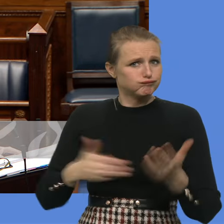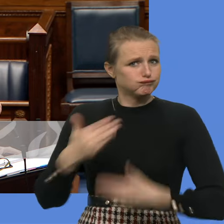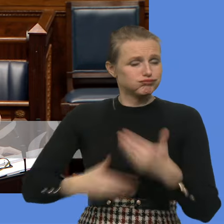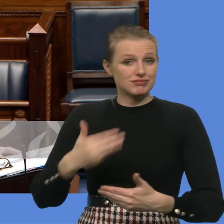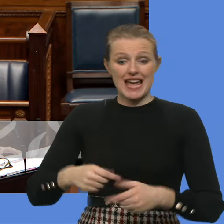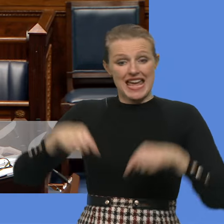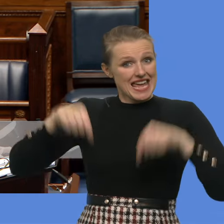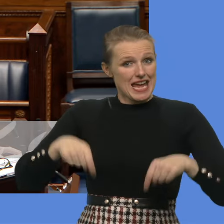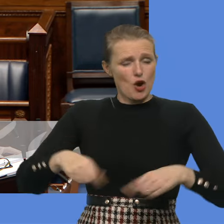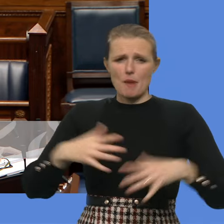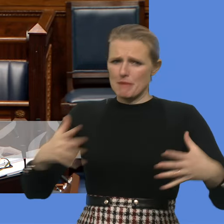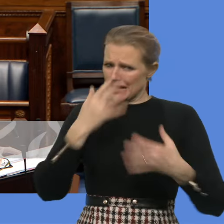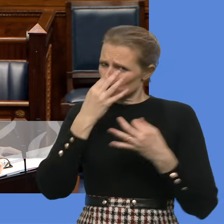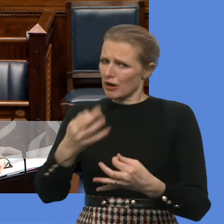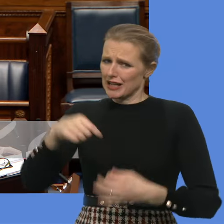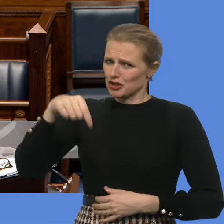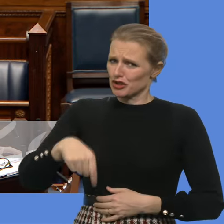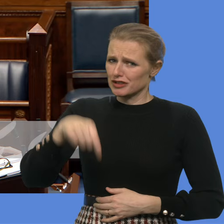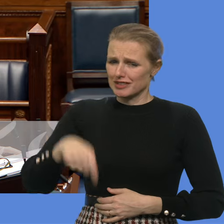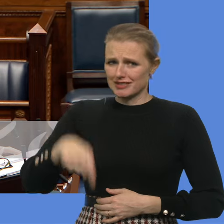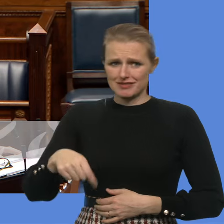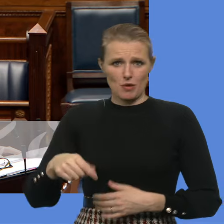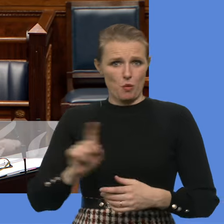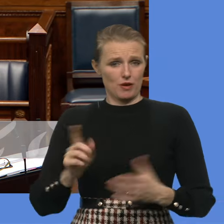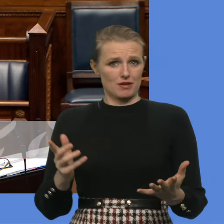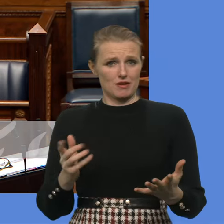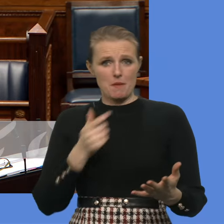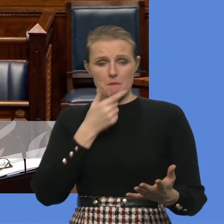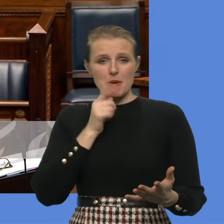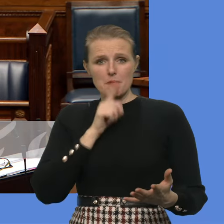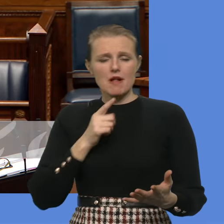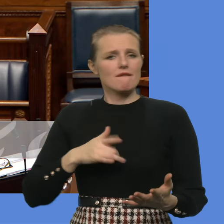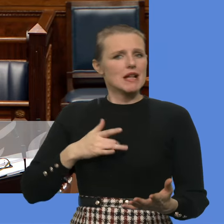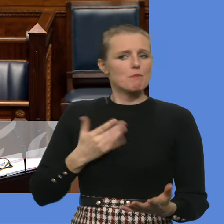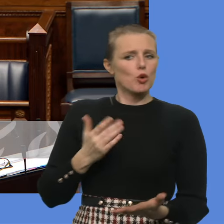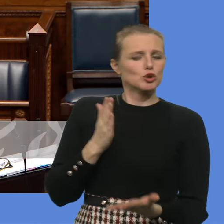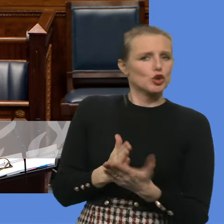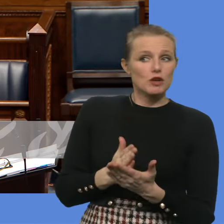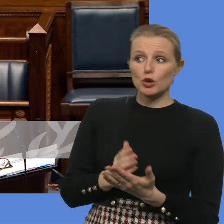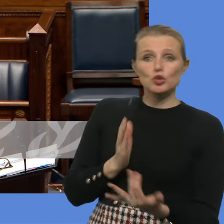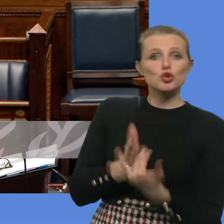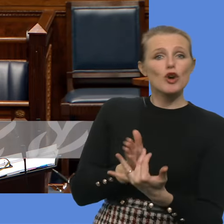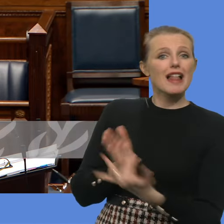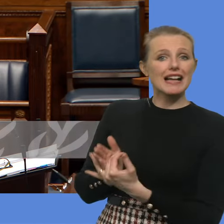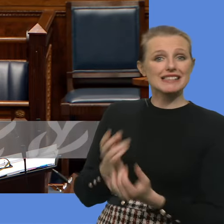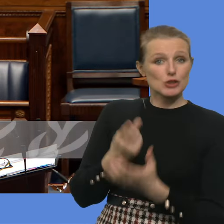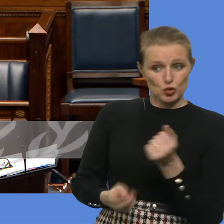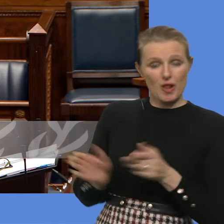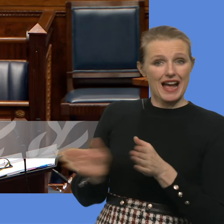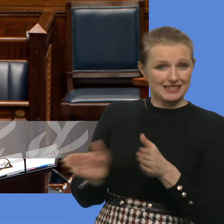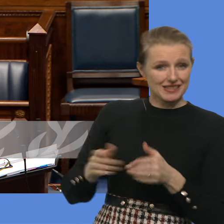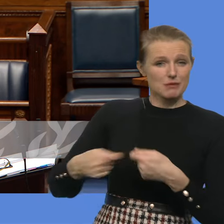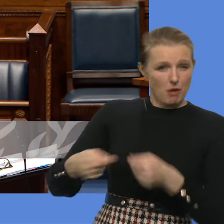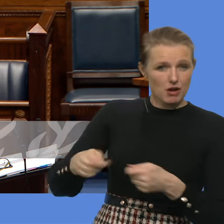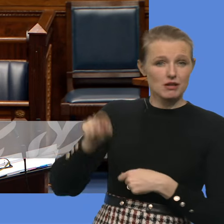attraction of the offering from here was that people had more degree of certainty about what dual access looks like and what it would mean for their